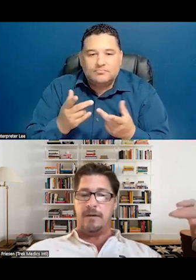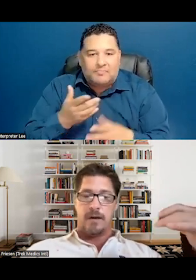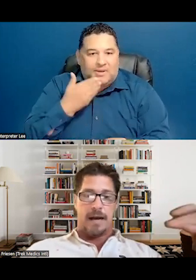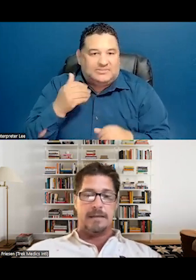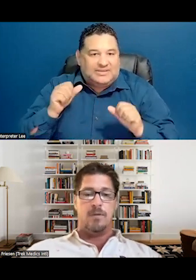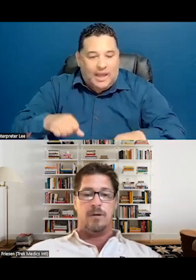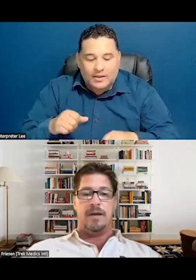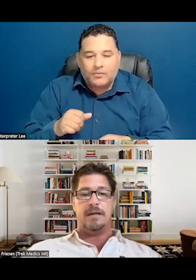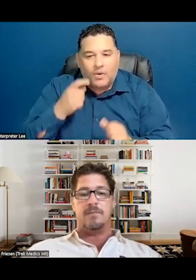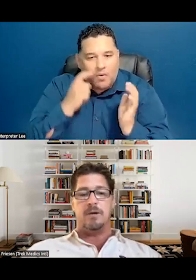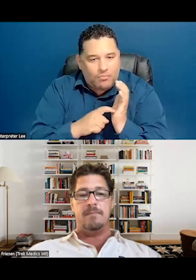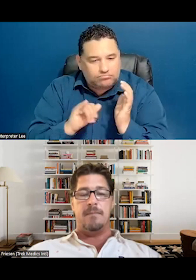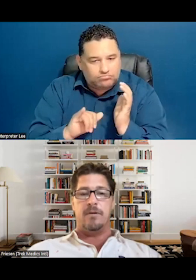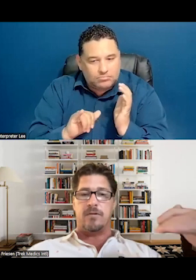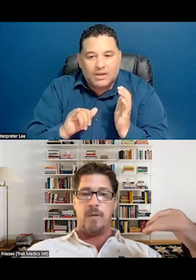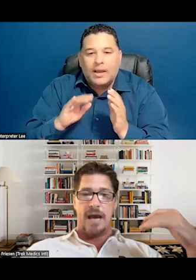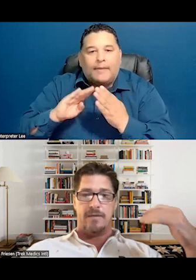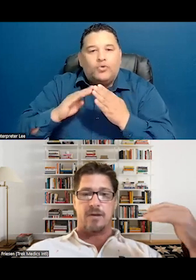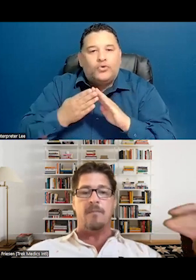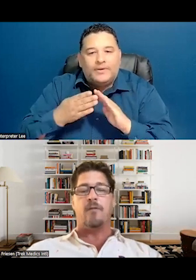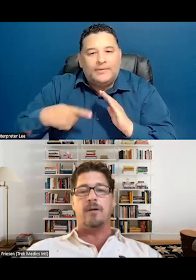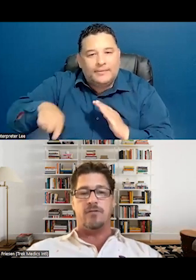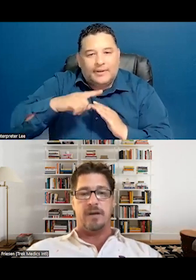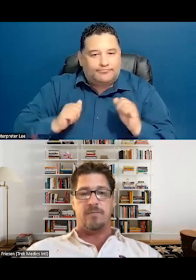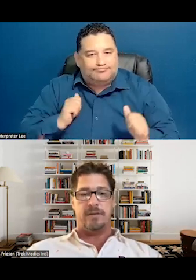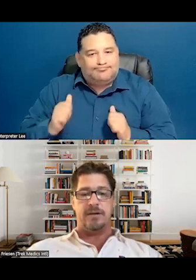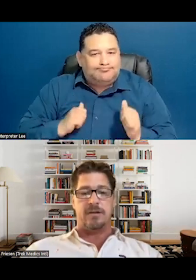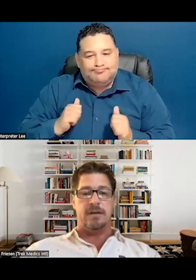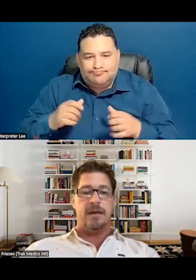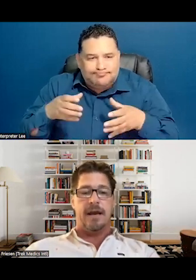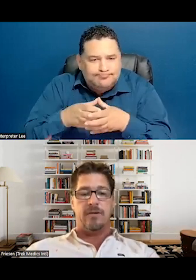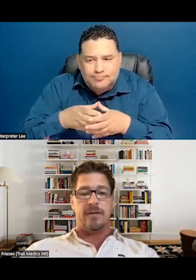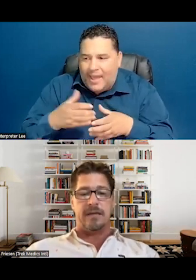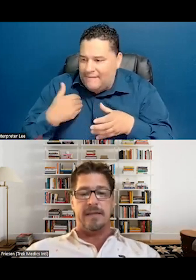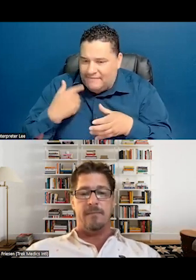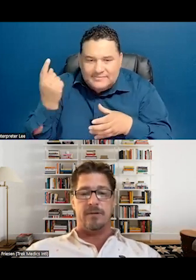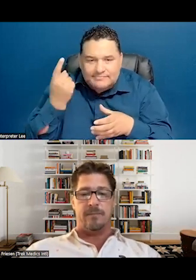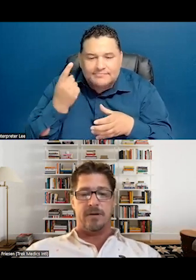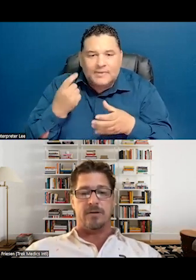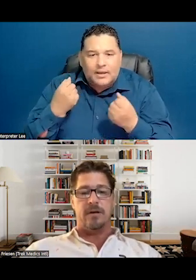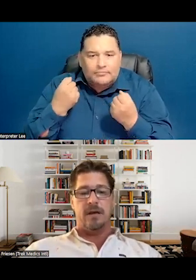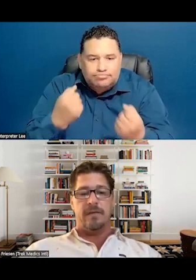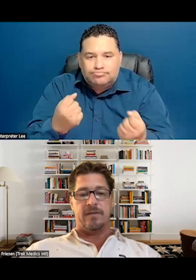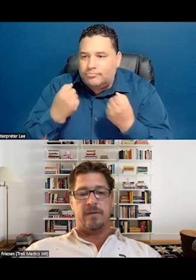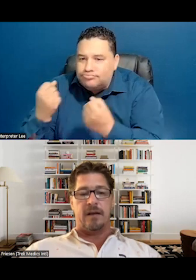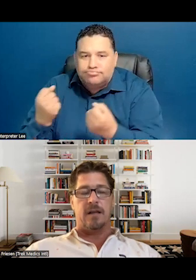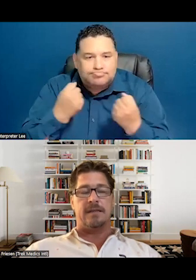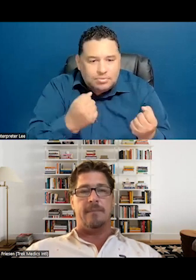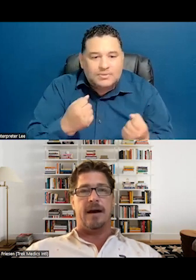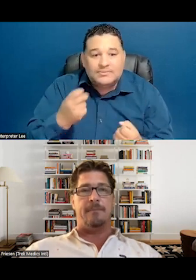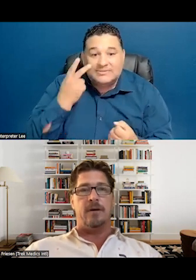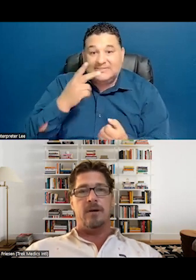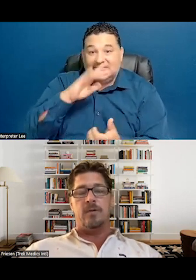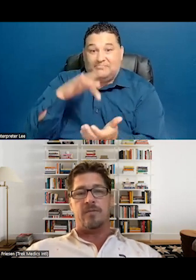noticed, that there were highly motivated community members who had some form of transportation. As you can see in that middle picture, that's what they call